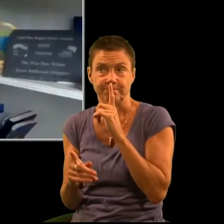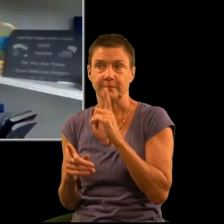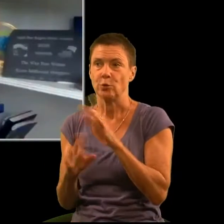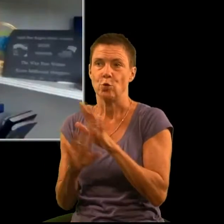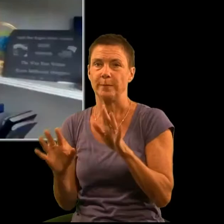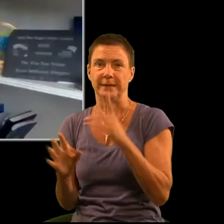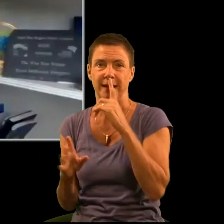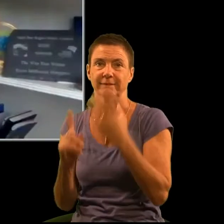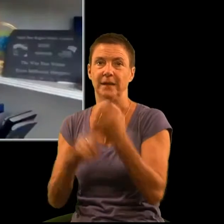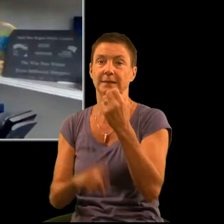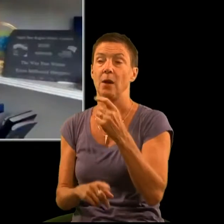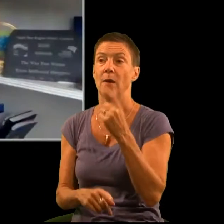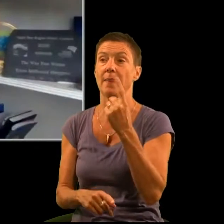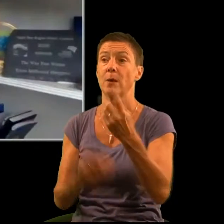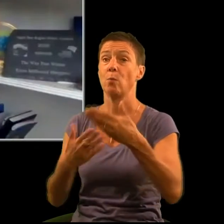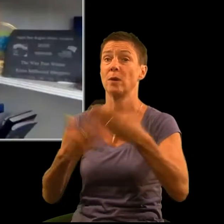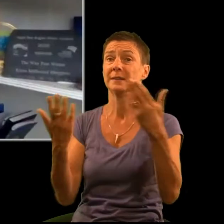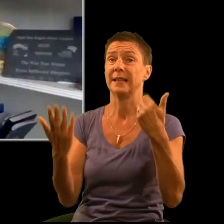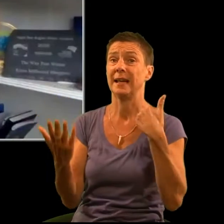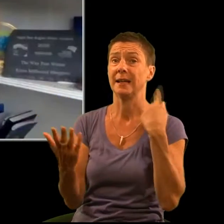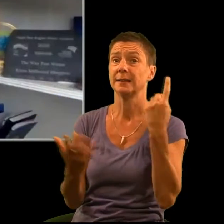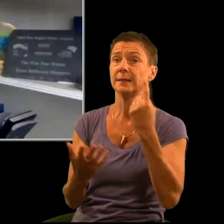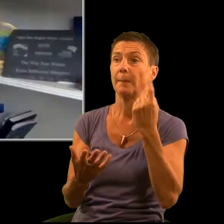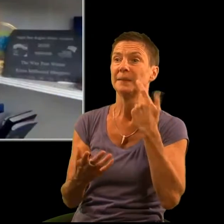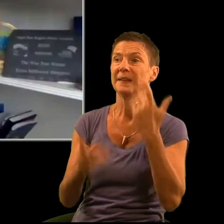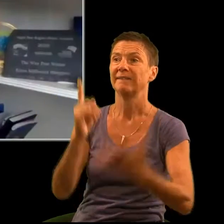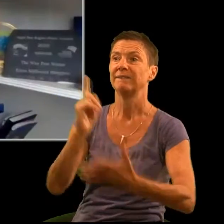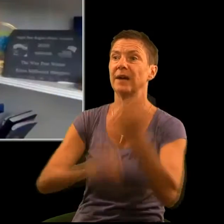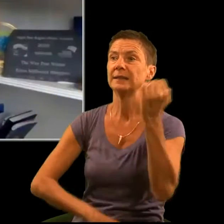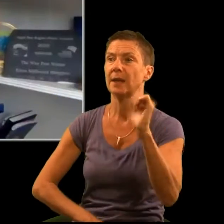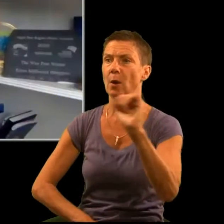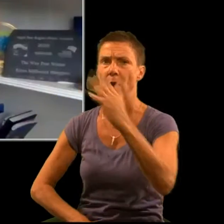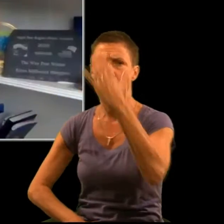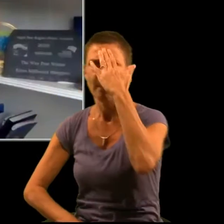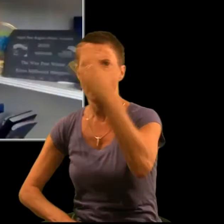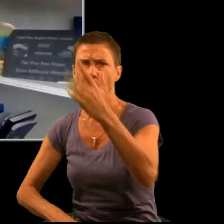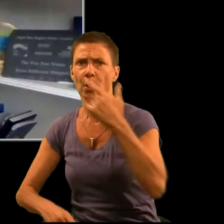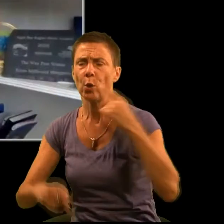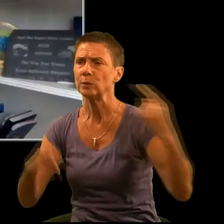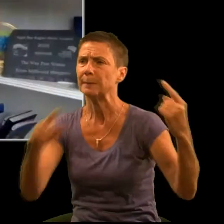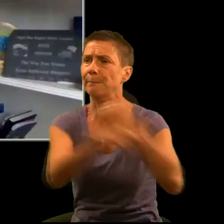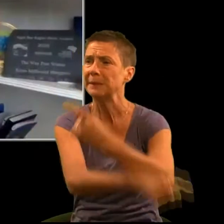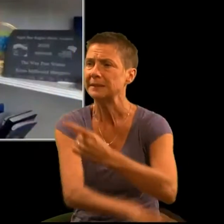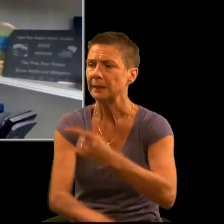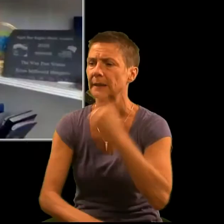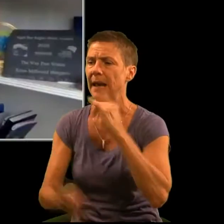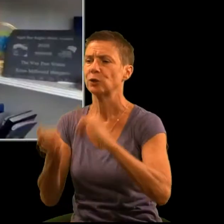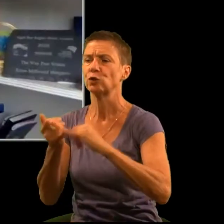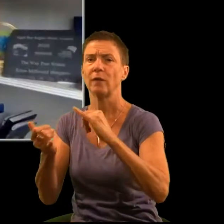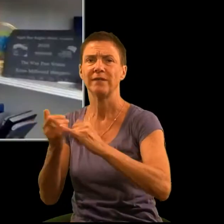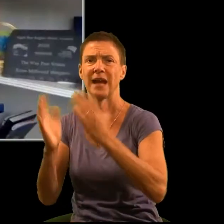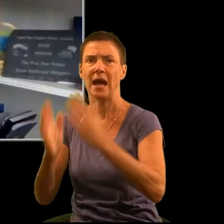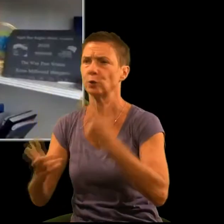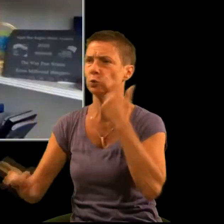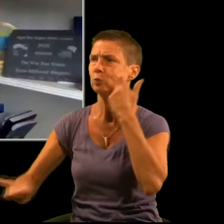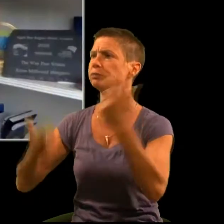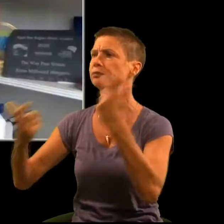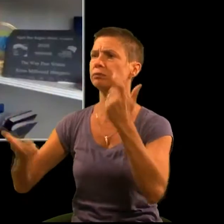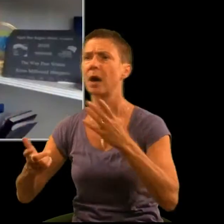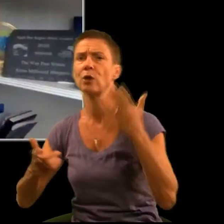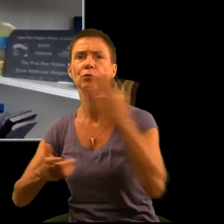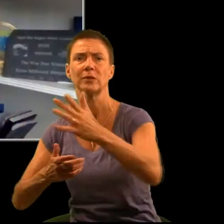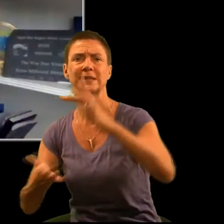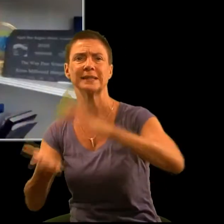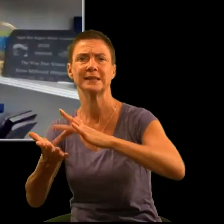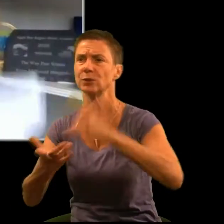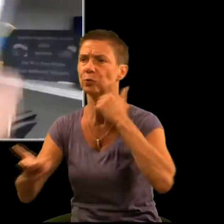But then one day someone does, and her mother goes missing, and Sophia must set out across the city to find her missing mother. So I'm just going to